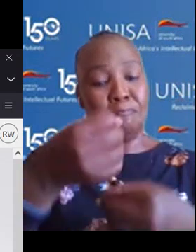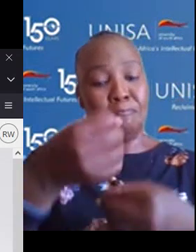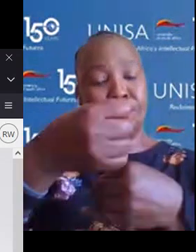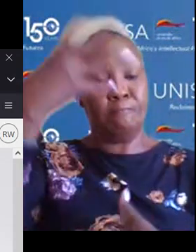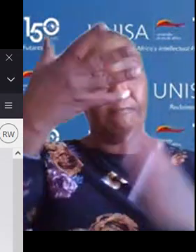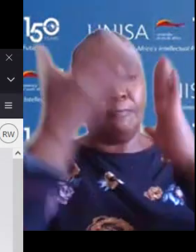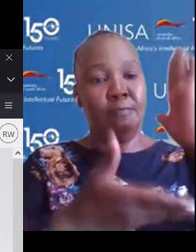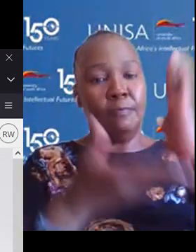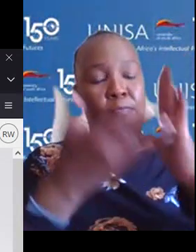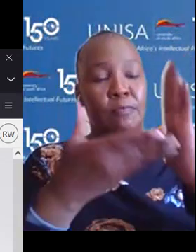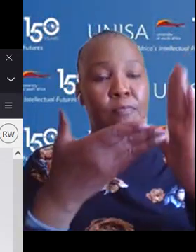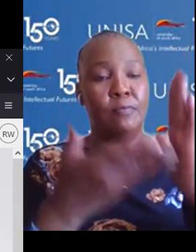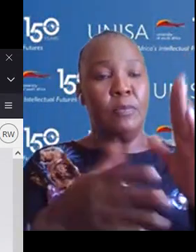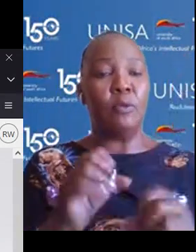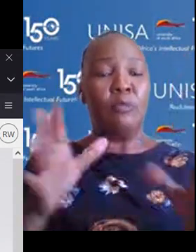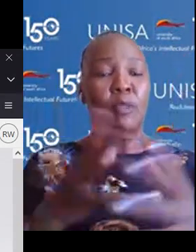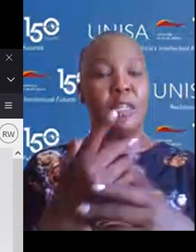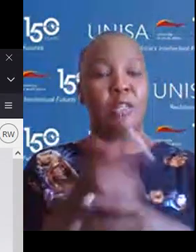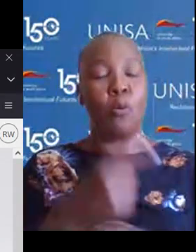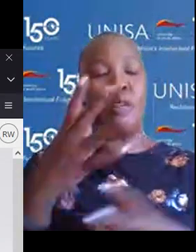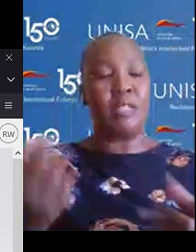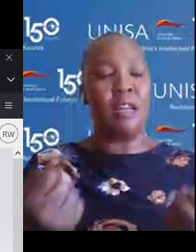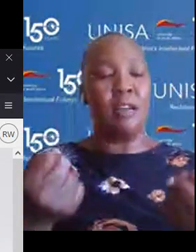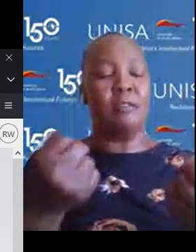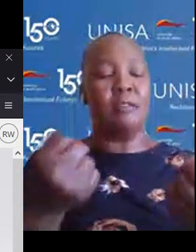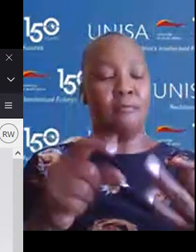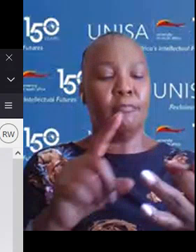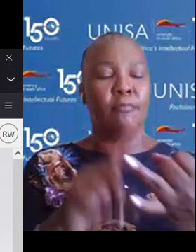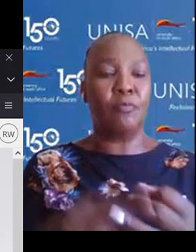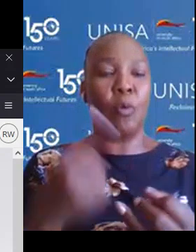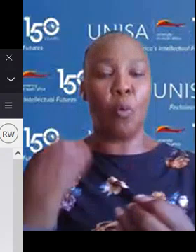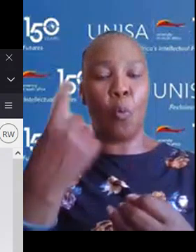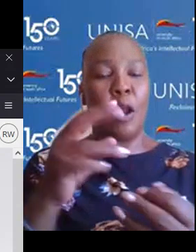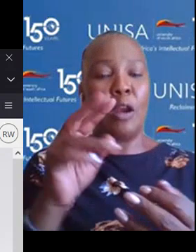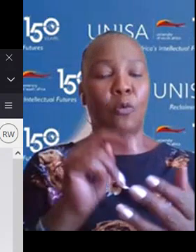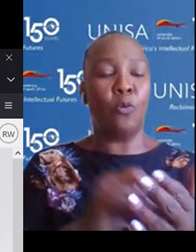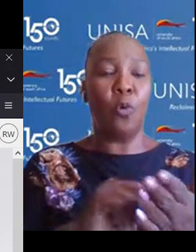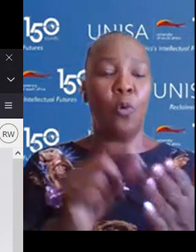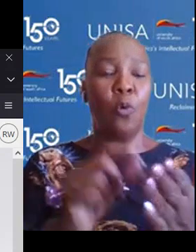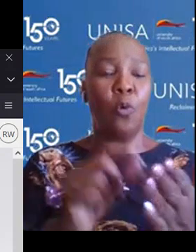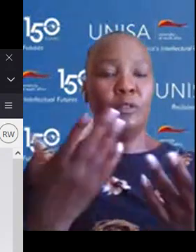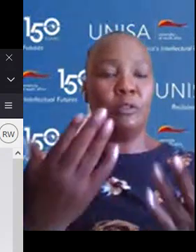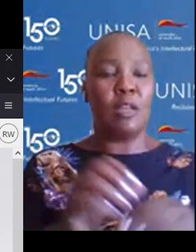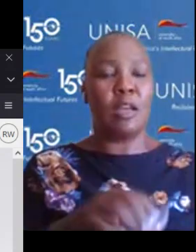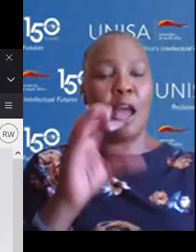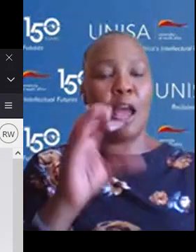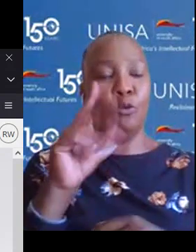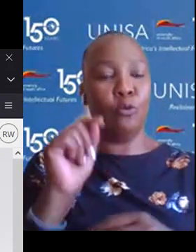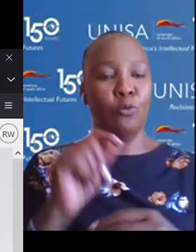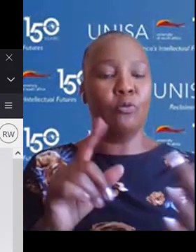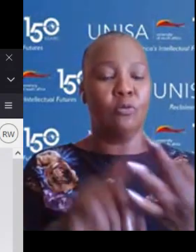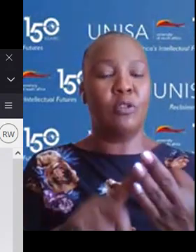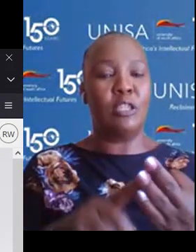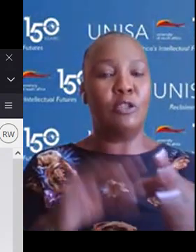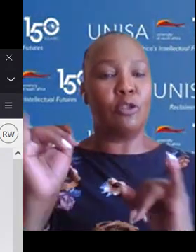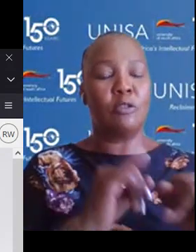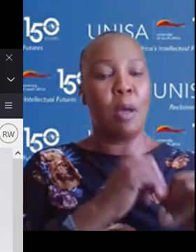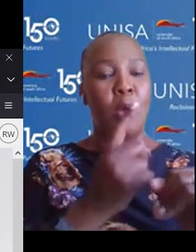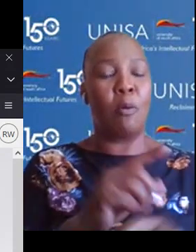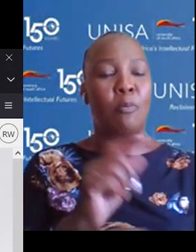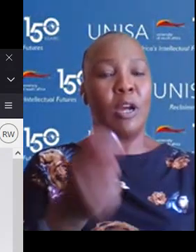going to explore is OneDrive. We're going to have a look at OneNote, Outlook, introduction to PowerPoint,